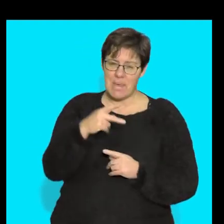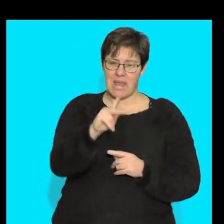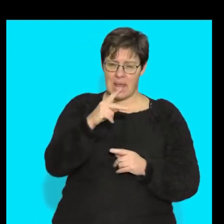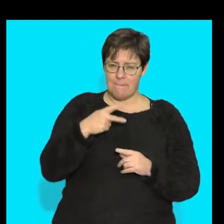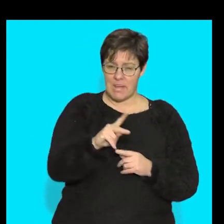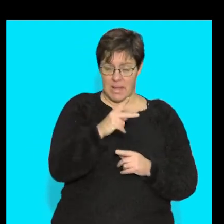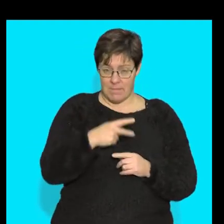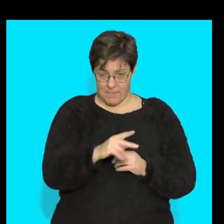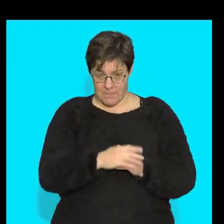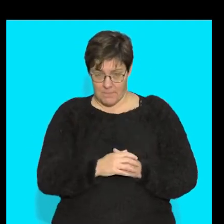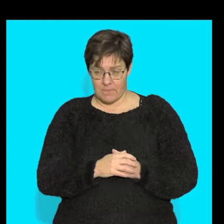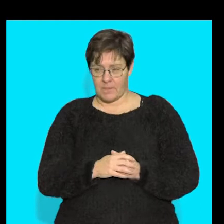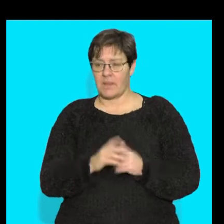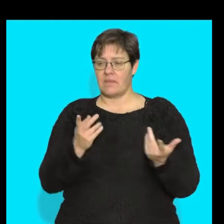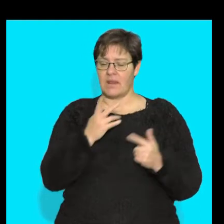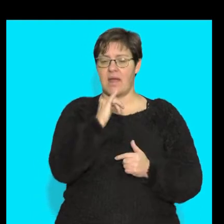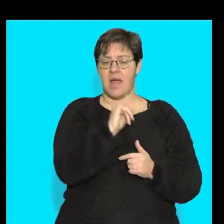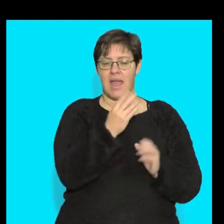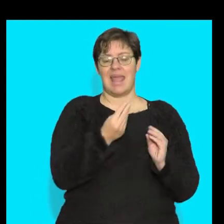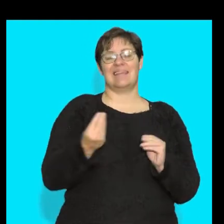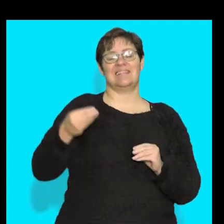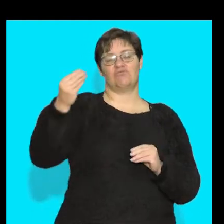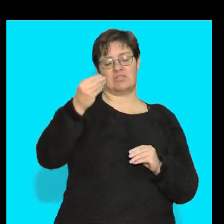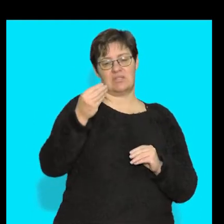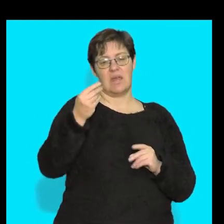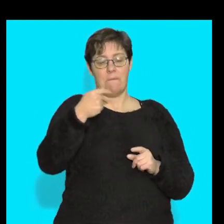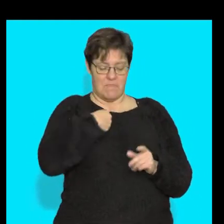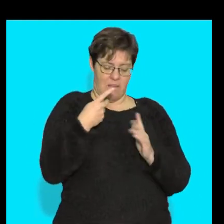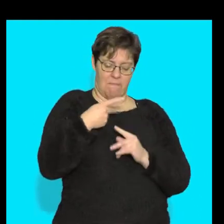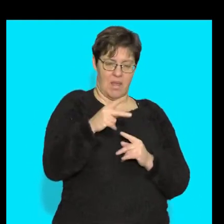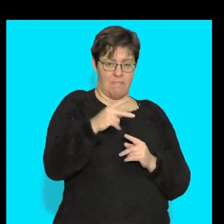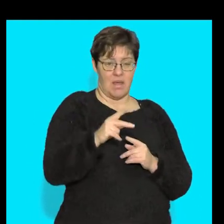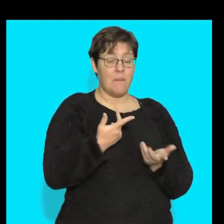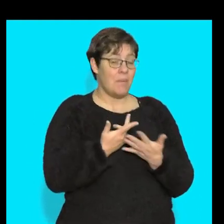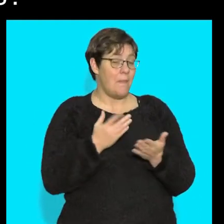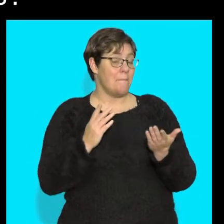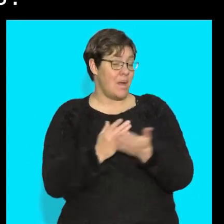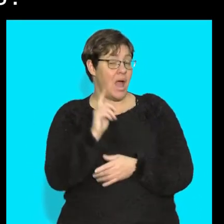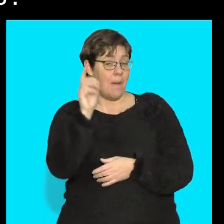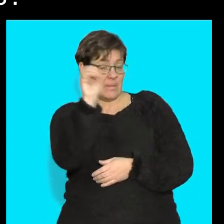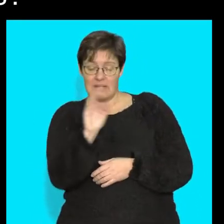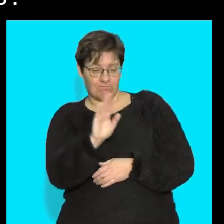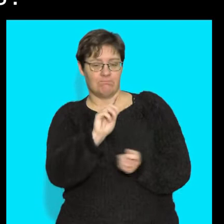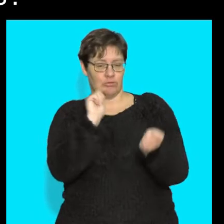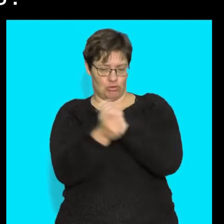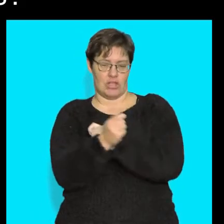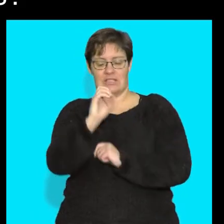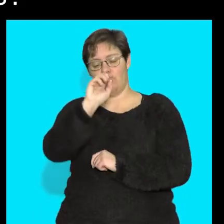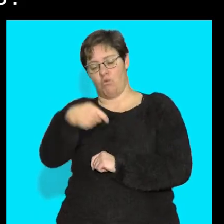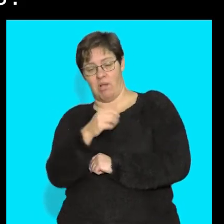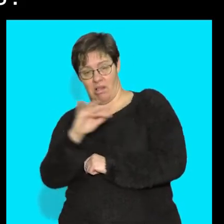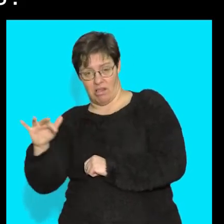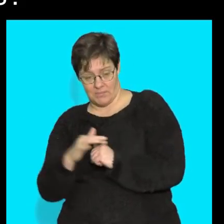there's 60 months. And then I, lastly, will be the interest rate as a decimal. Now let's actually look